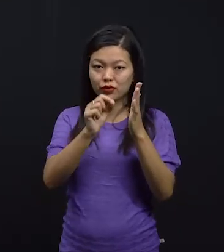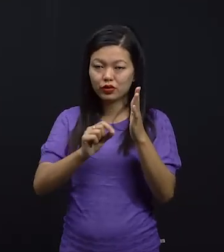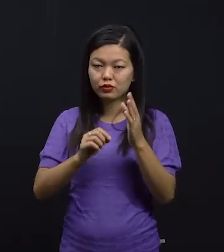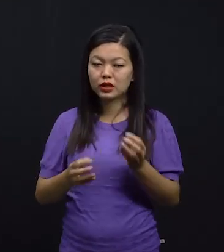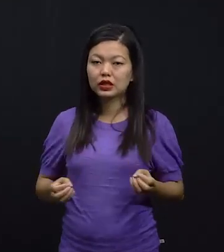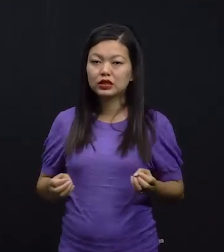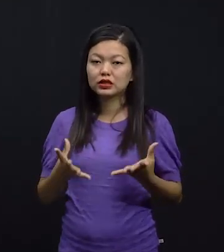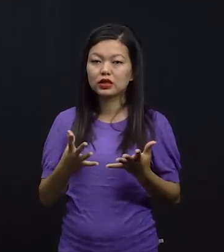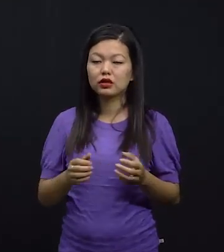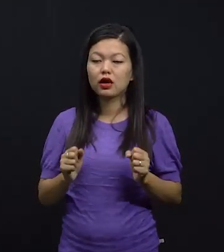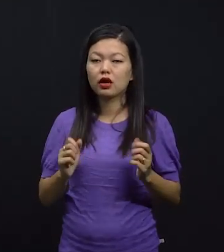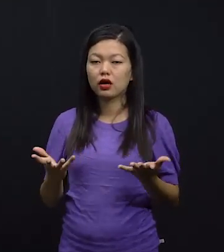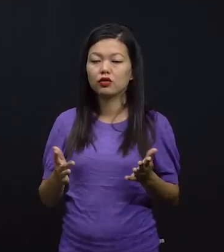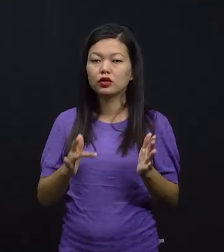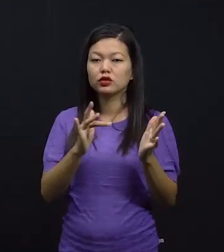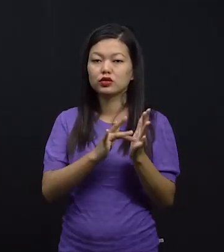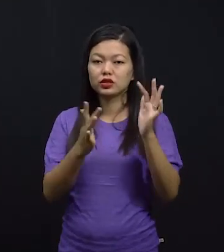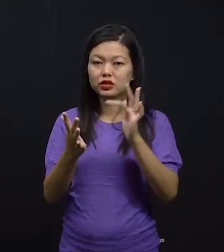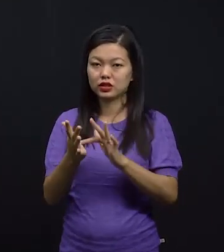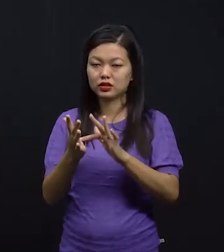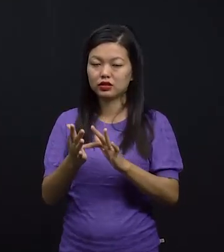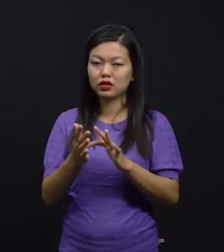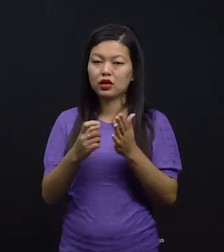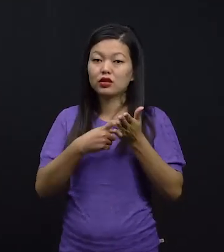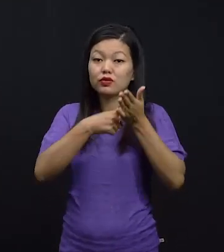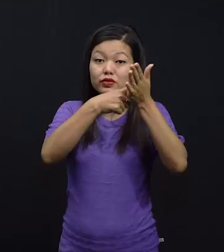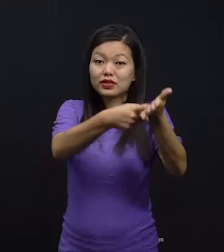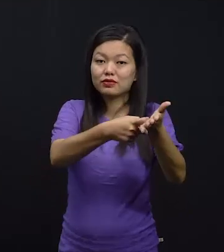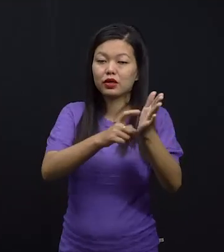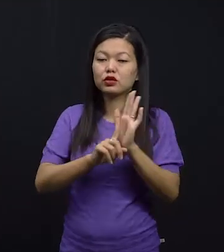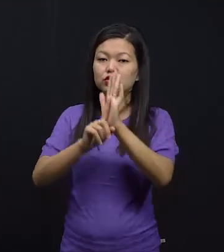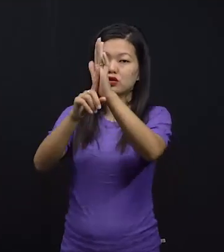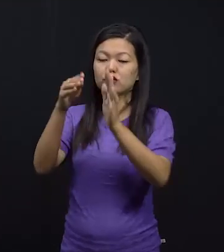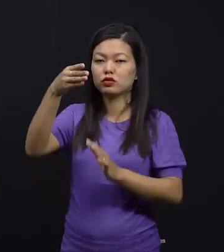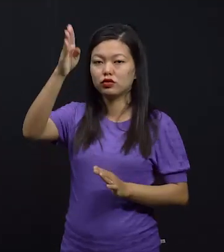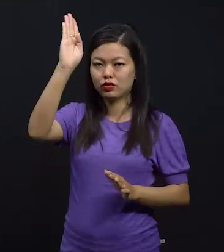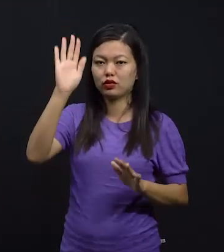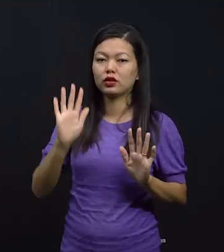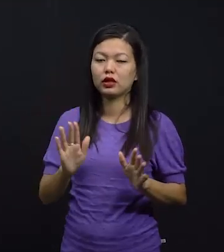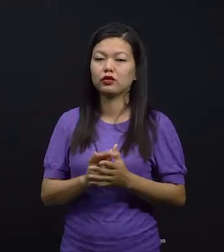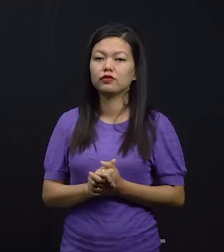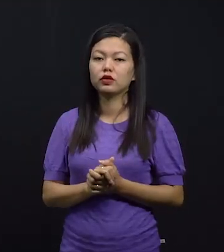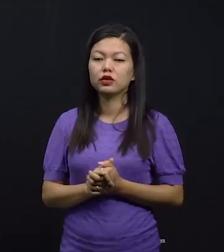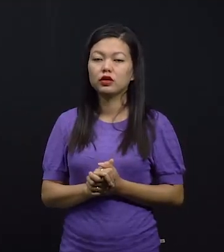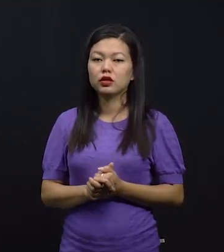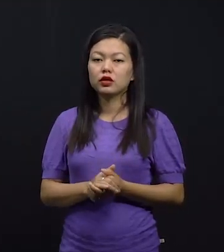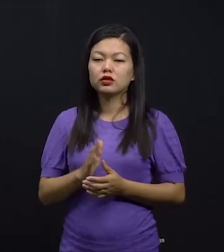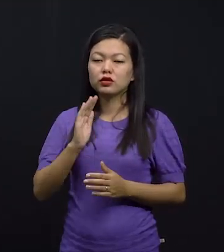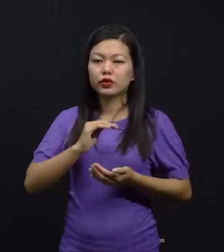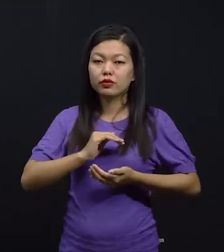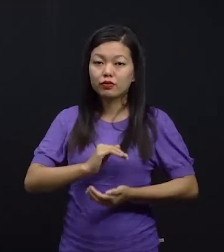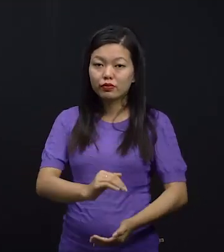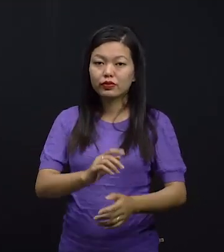had attributed all the glory that he sees in the bird and he has attributed all those qualities